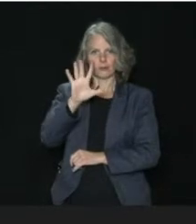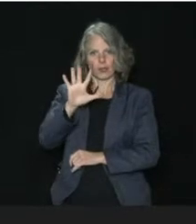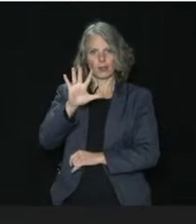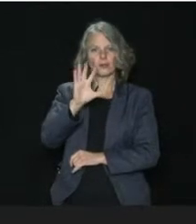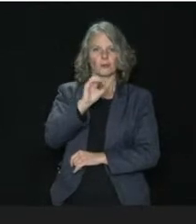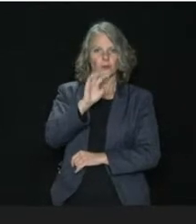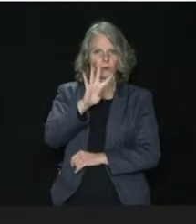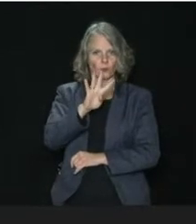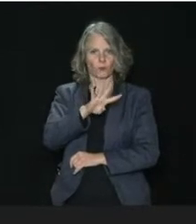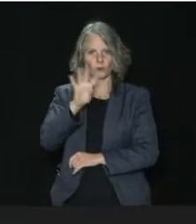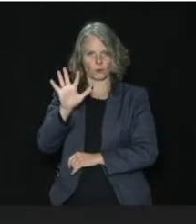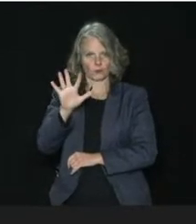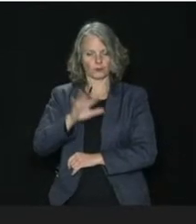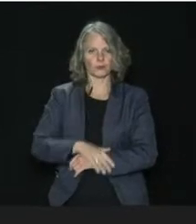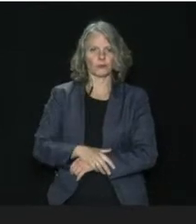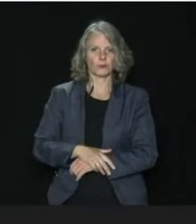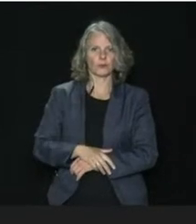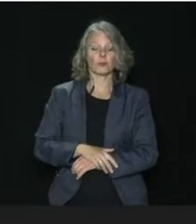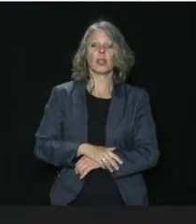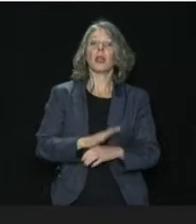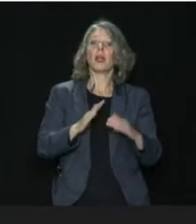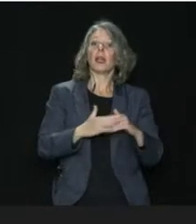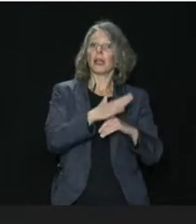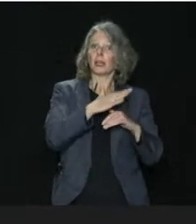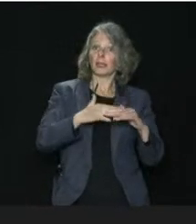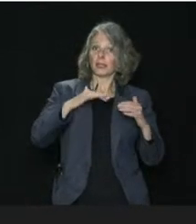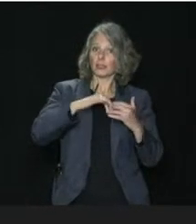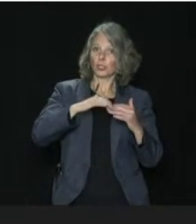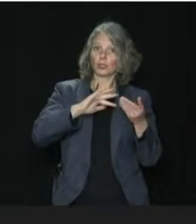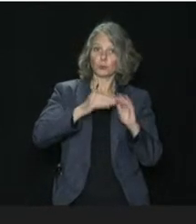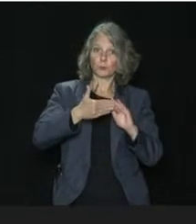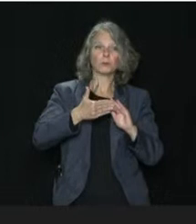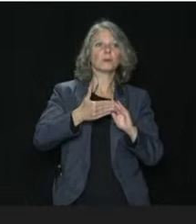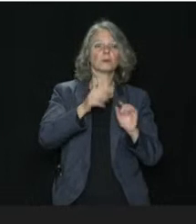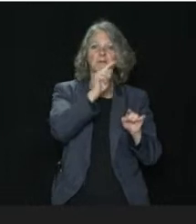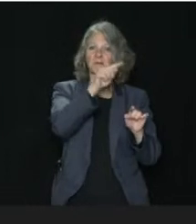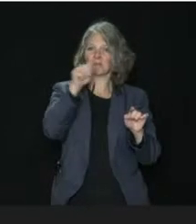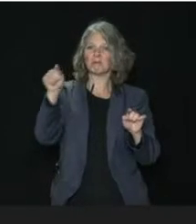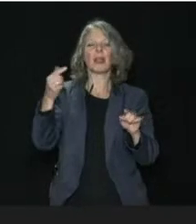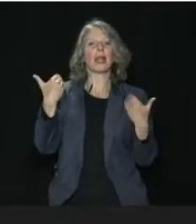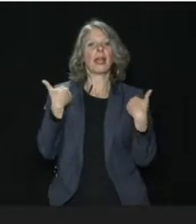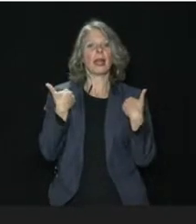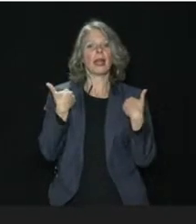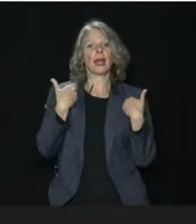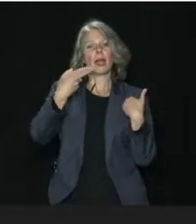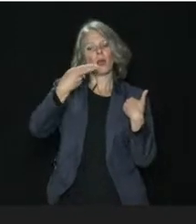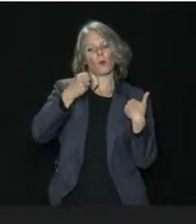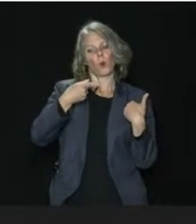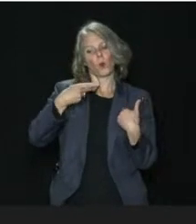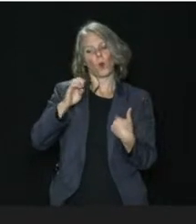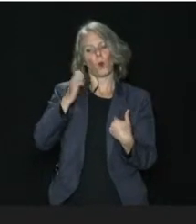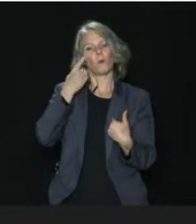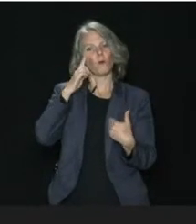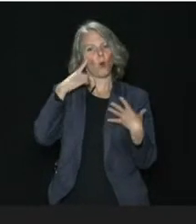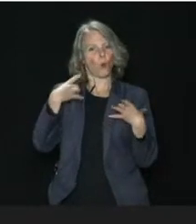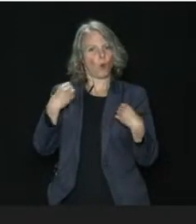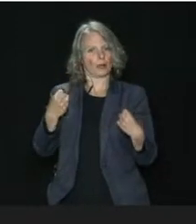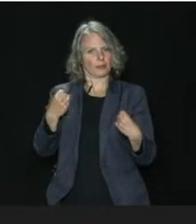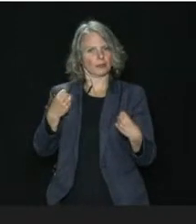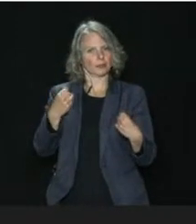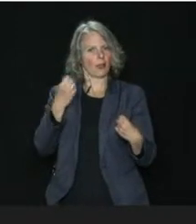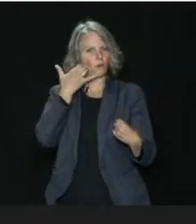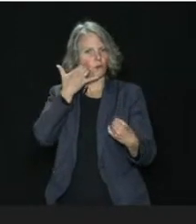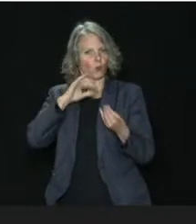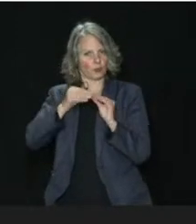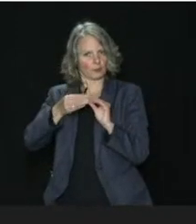1-866-585-0445. For Indigenous people, there is also the Hope for Wellness Helpline, which